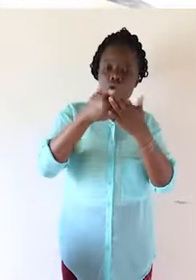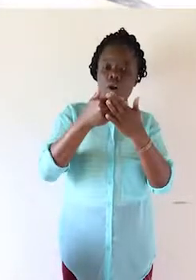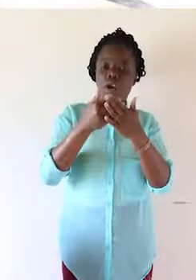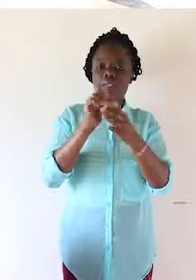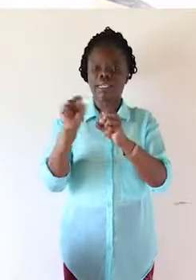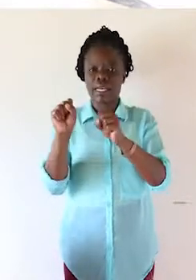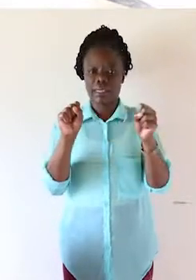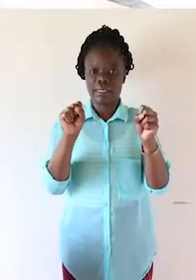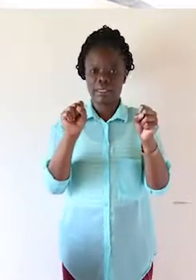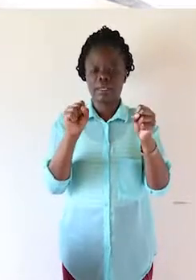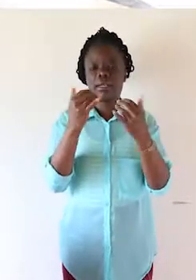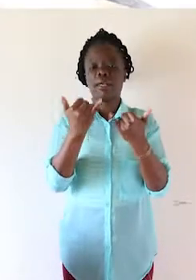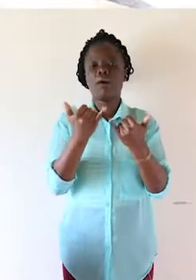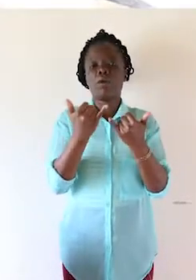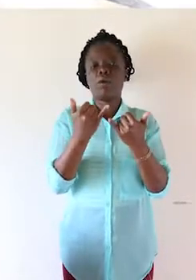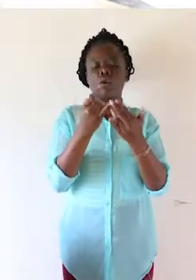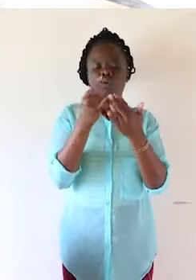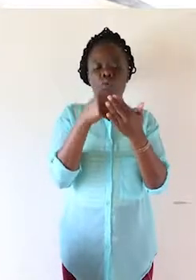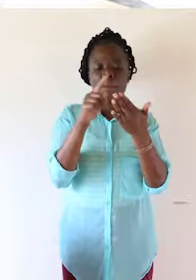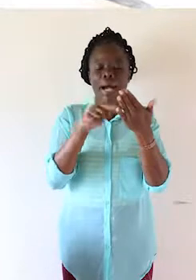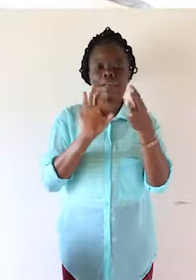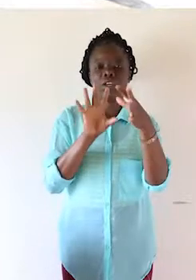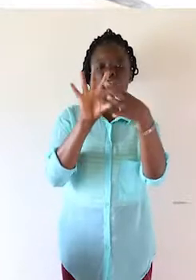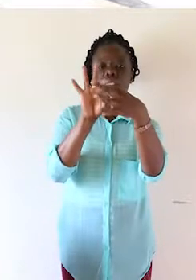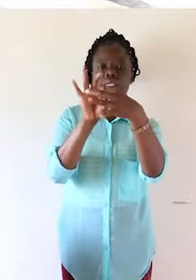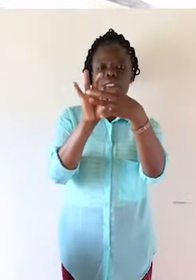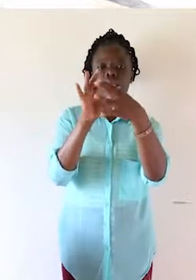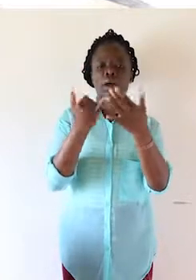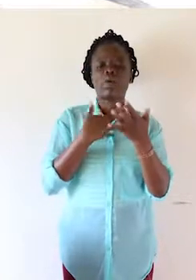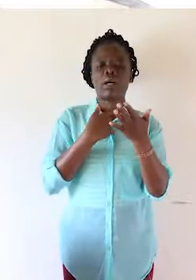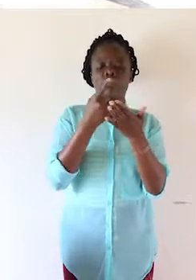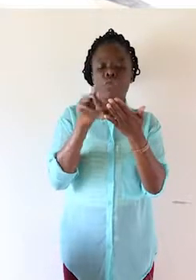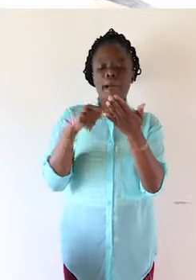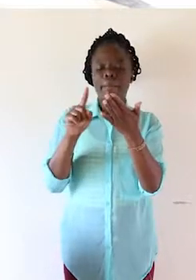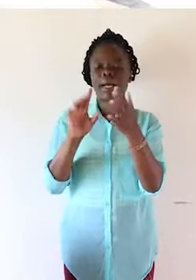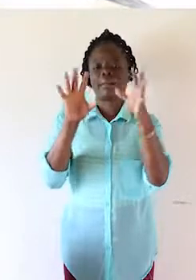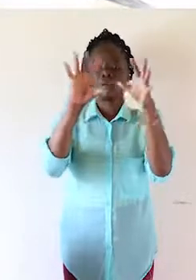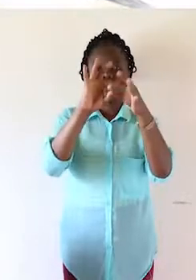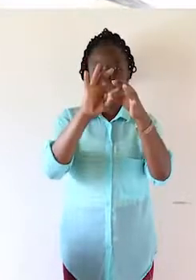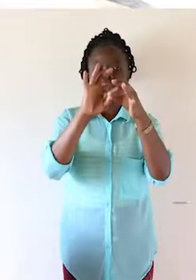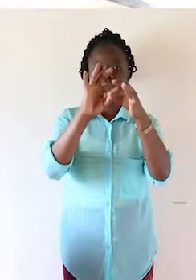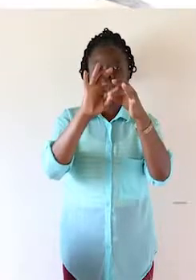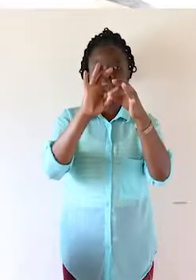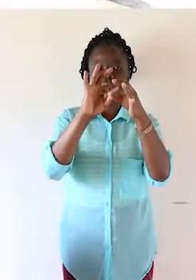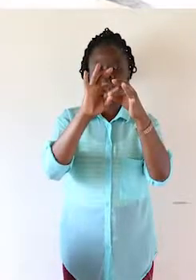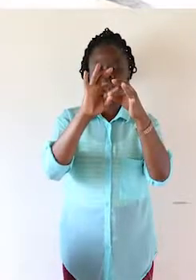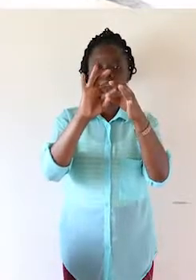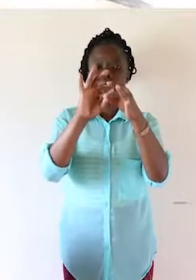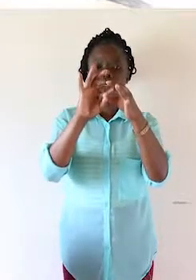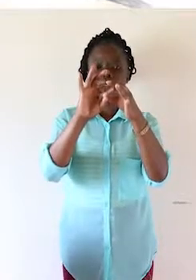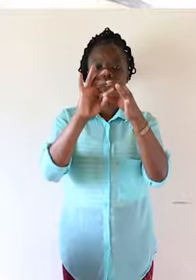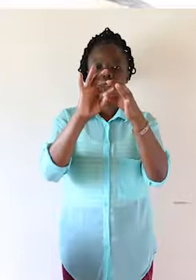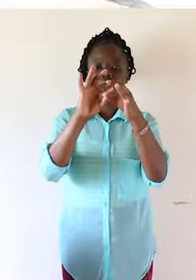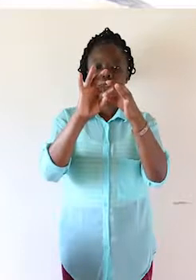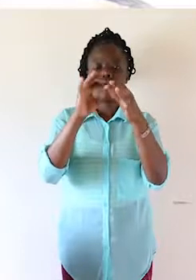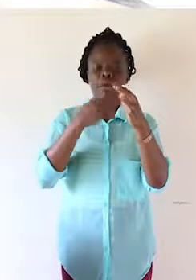planing all the sides, you now mark the joints. So we now want to mark the joints, yes. So the joints we use,